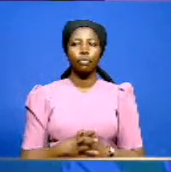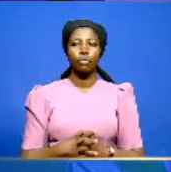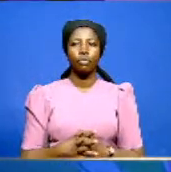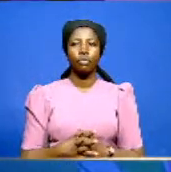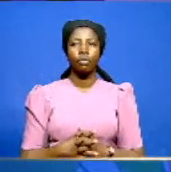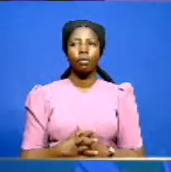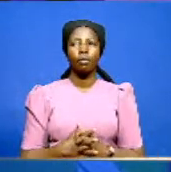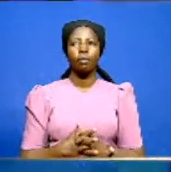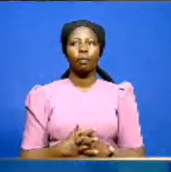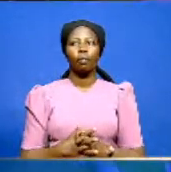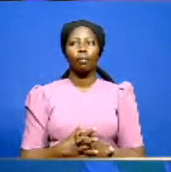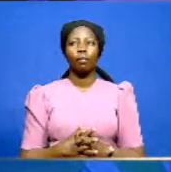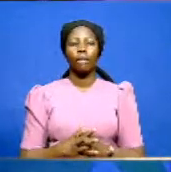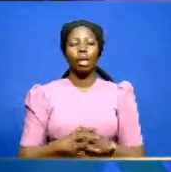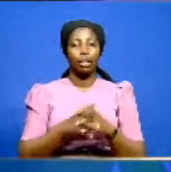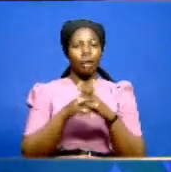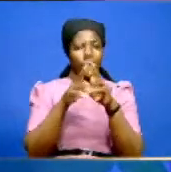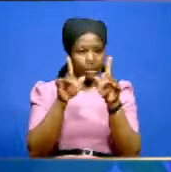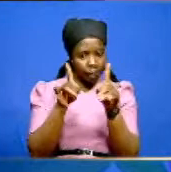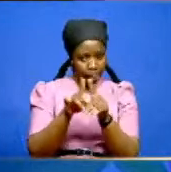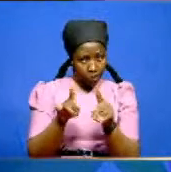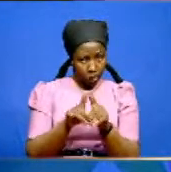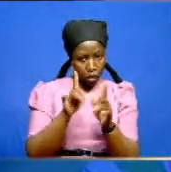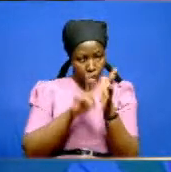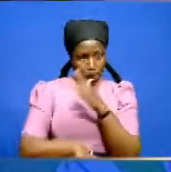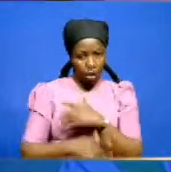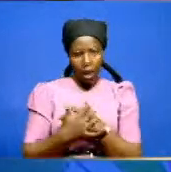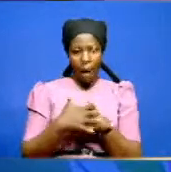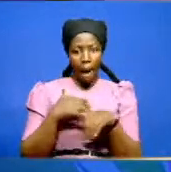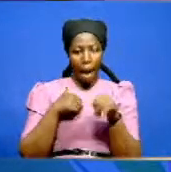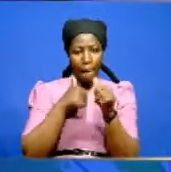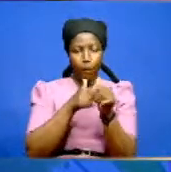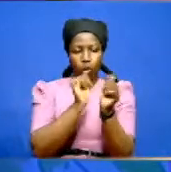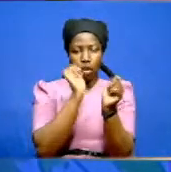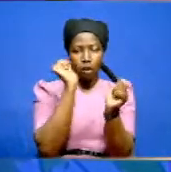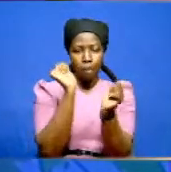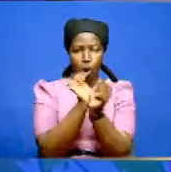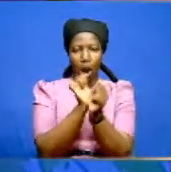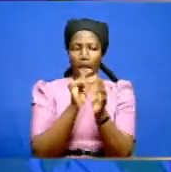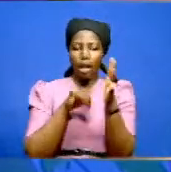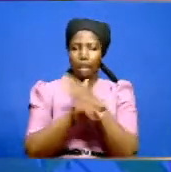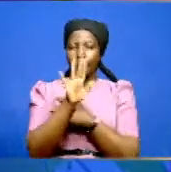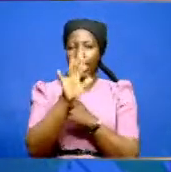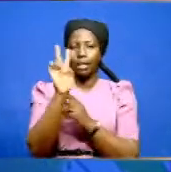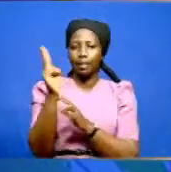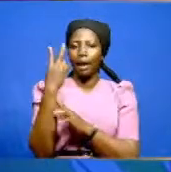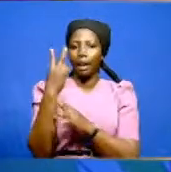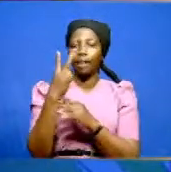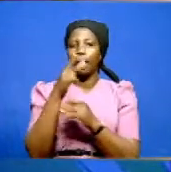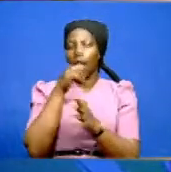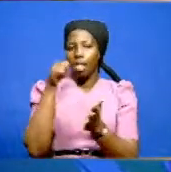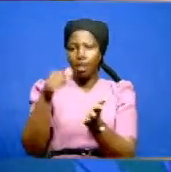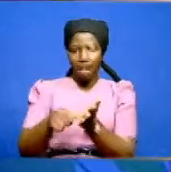the Apostle Paul in his second letter to Timothy,